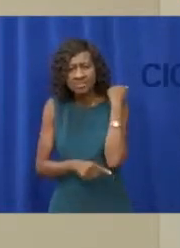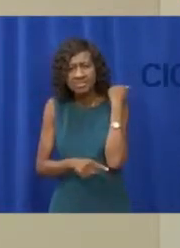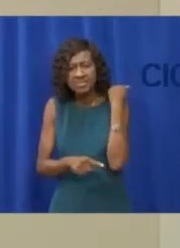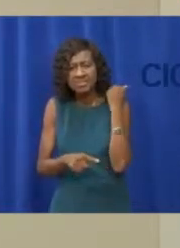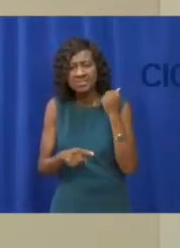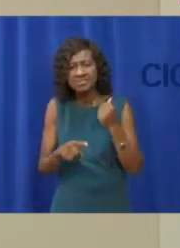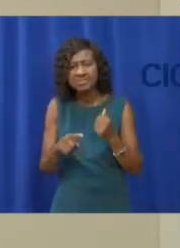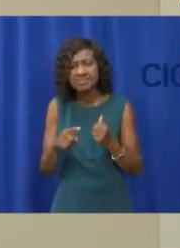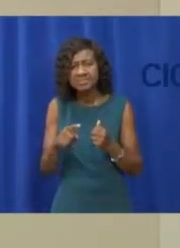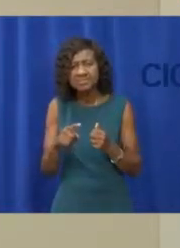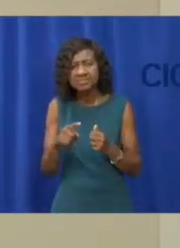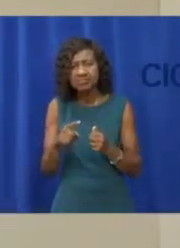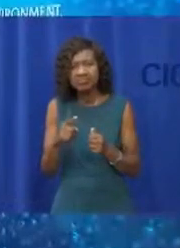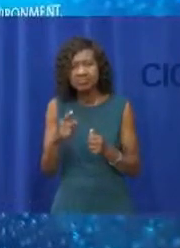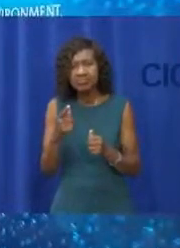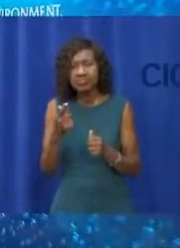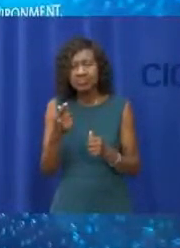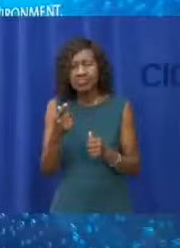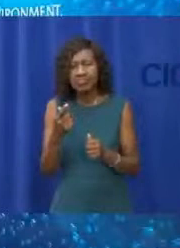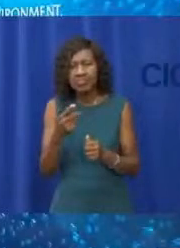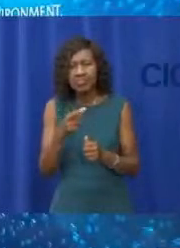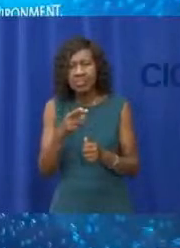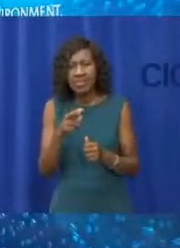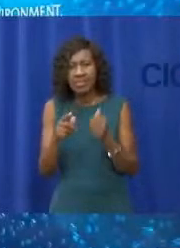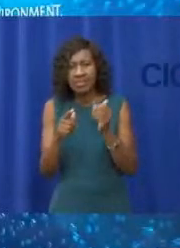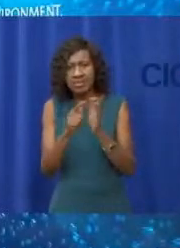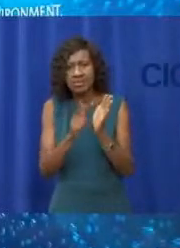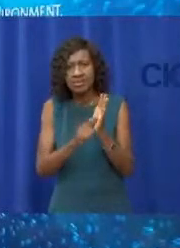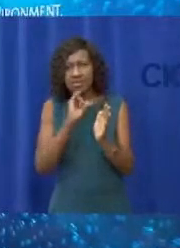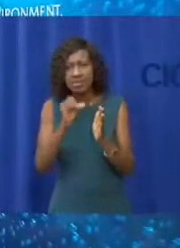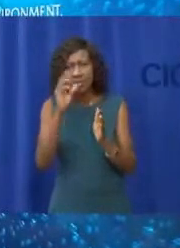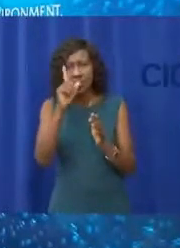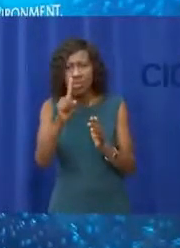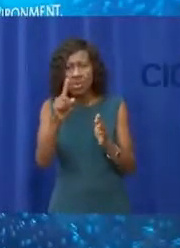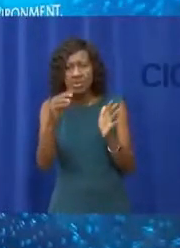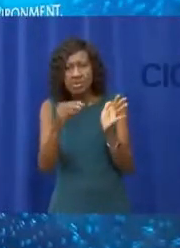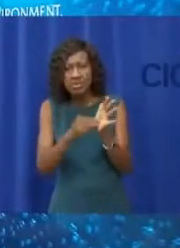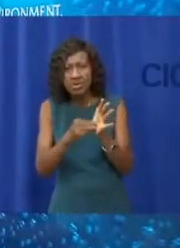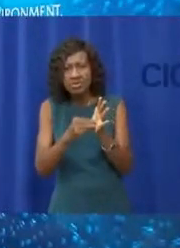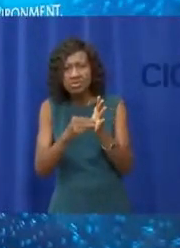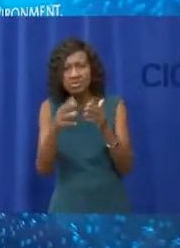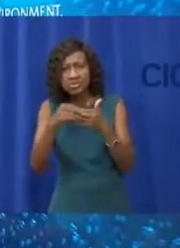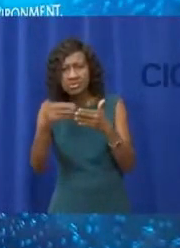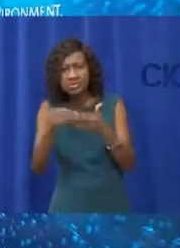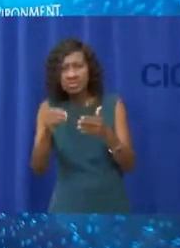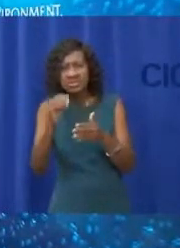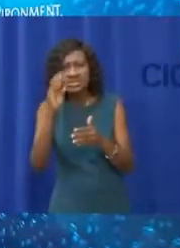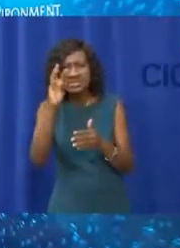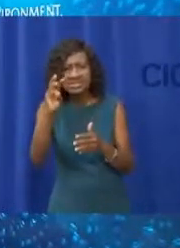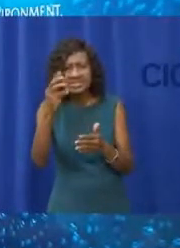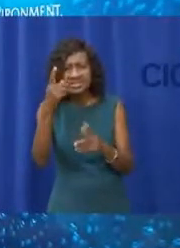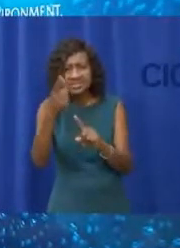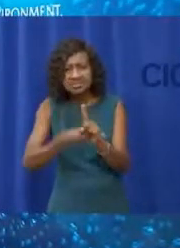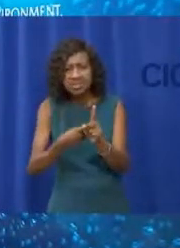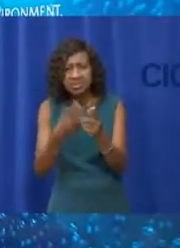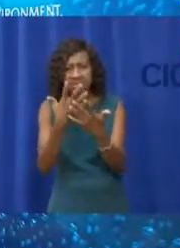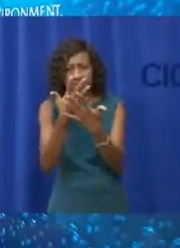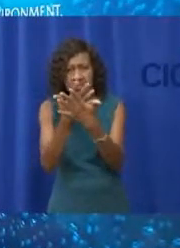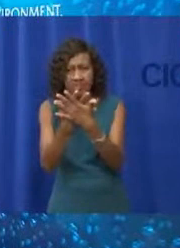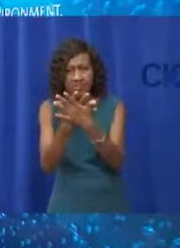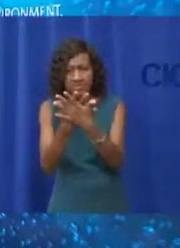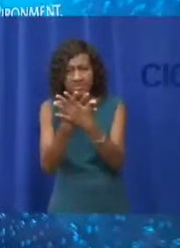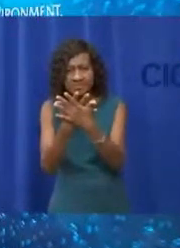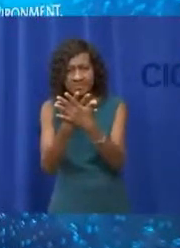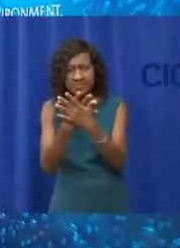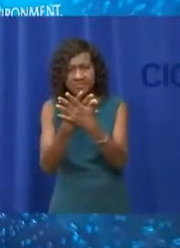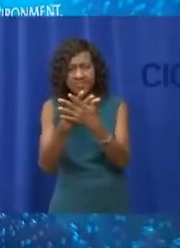So the suppression law penalties are a fine of $1,000 or a period of 6 months imprisonment, which is completely separate